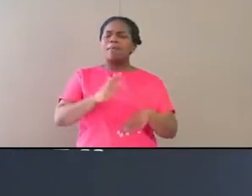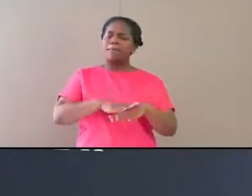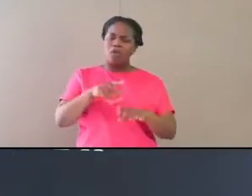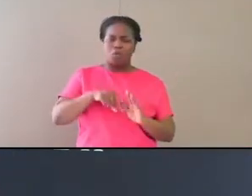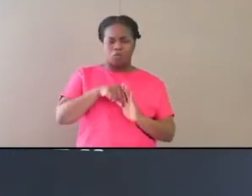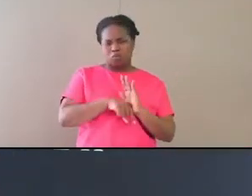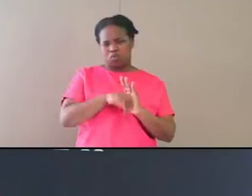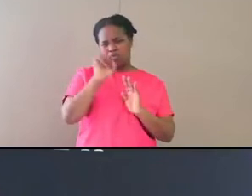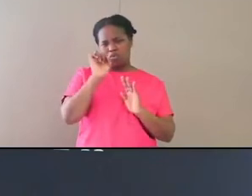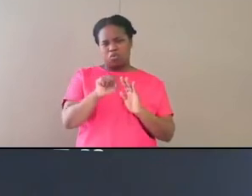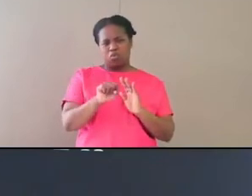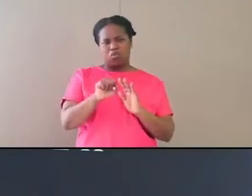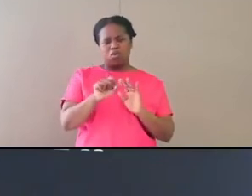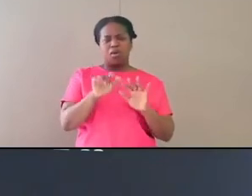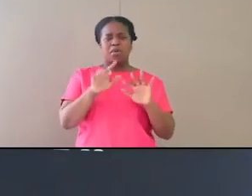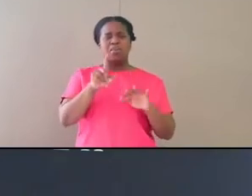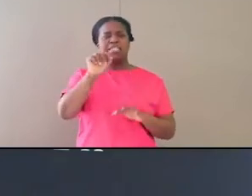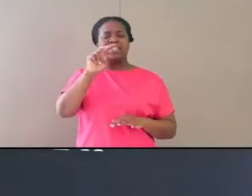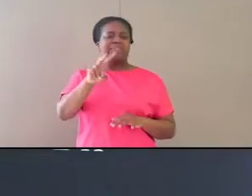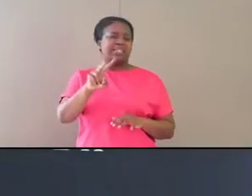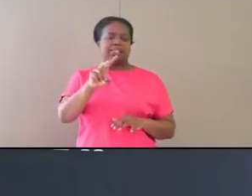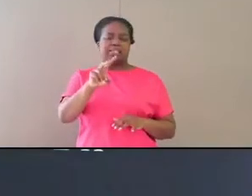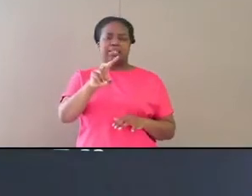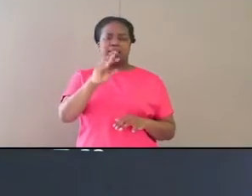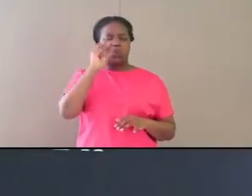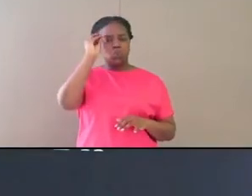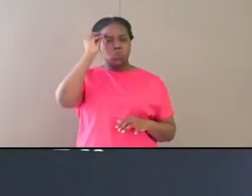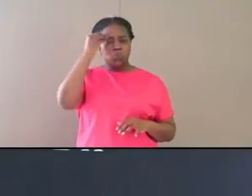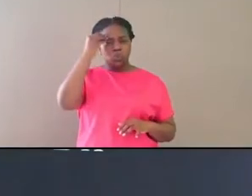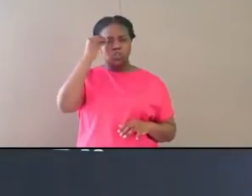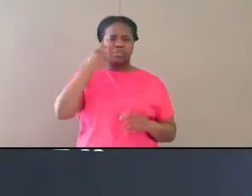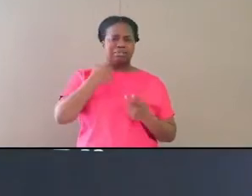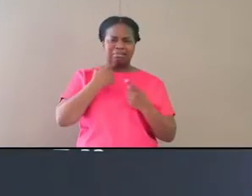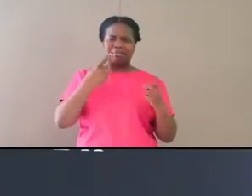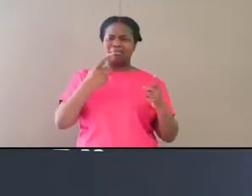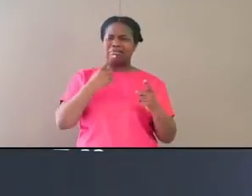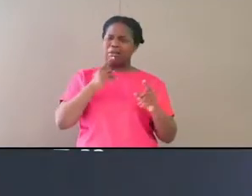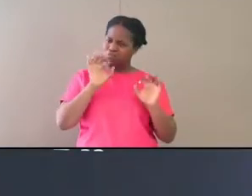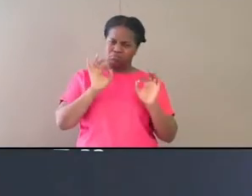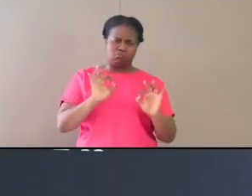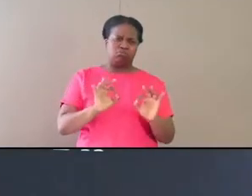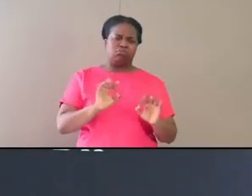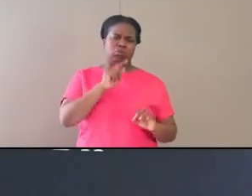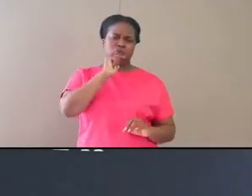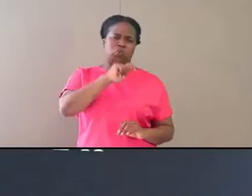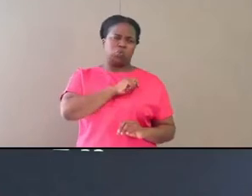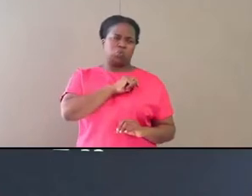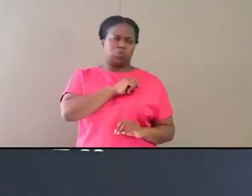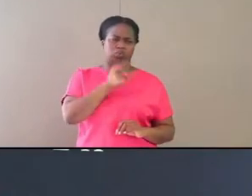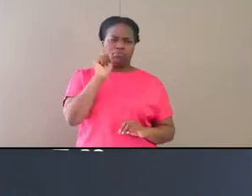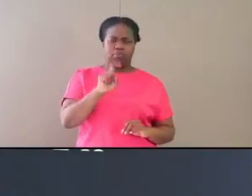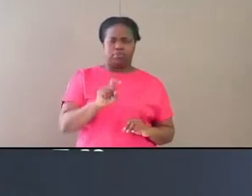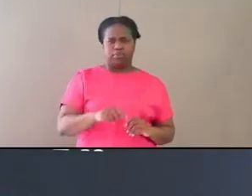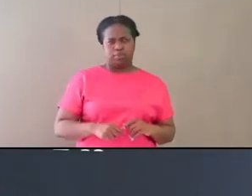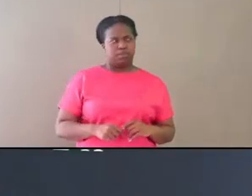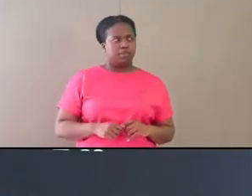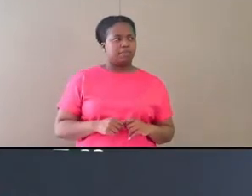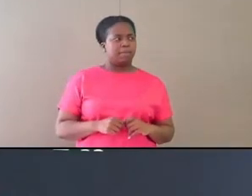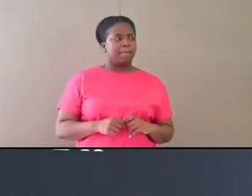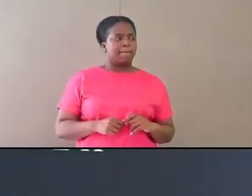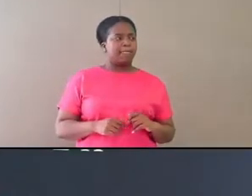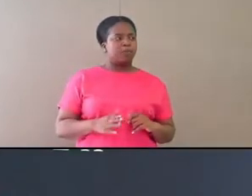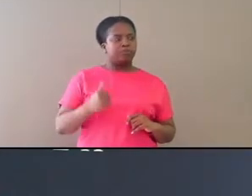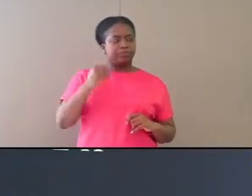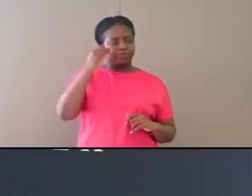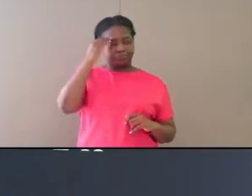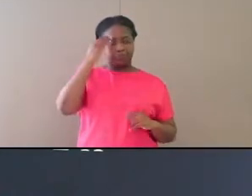story. And that we must use this report in the same way. Now, I want to say the issue, we know that there are high levels of